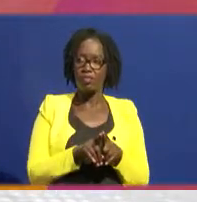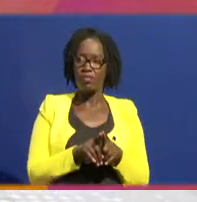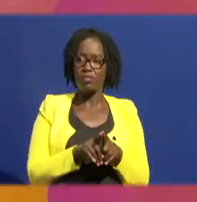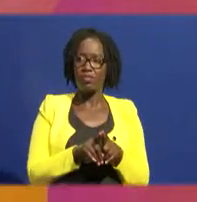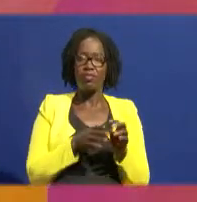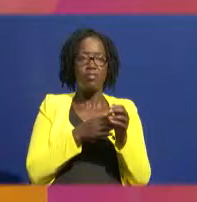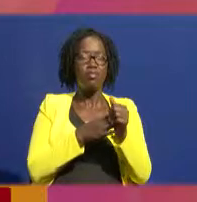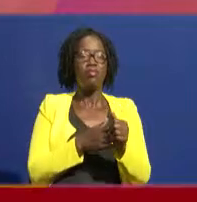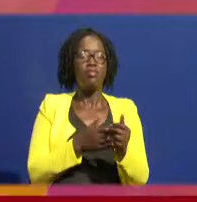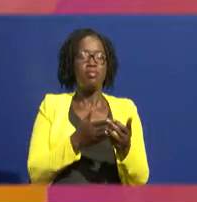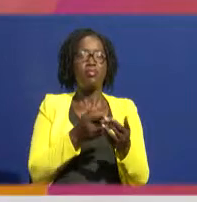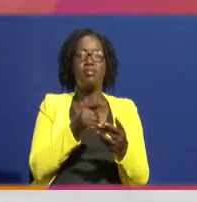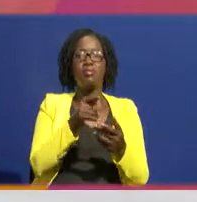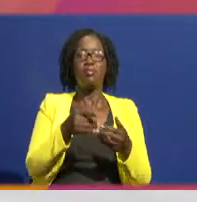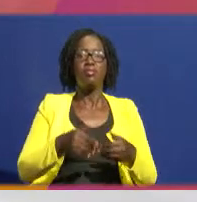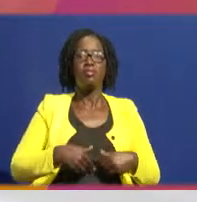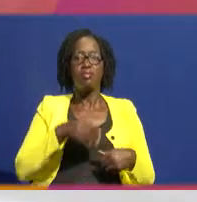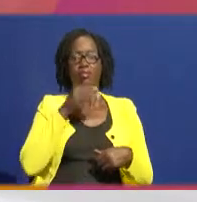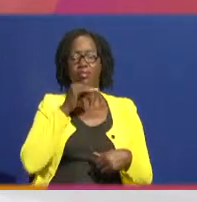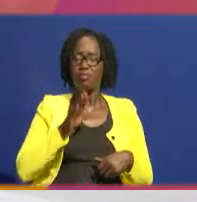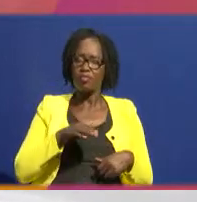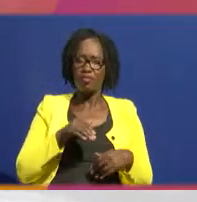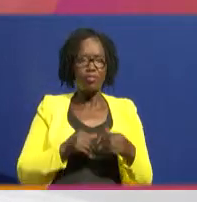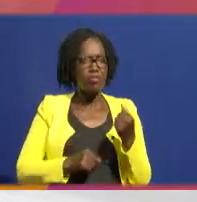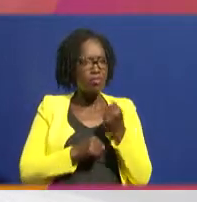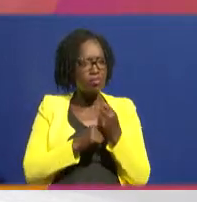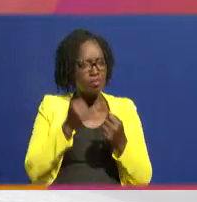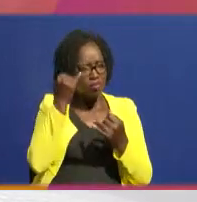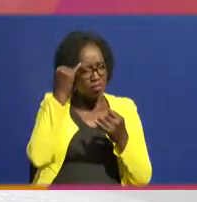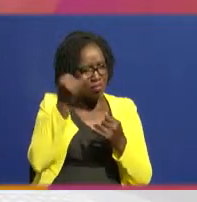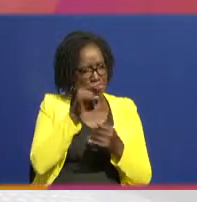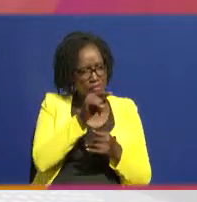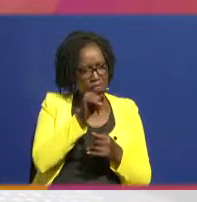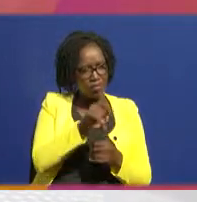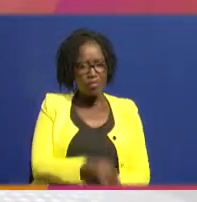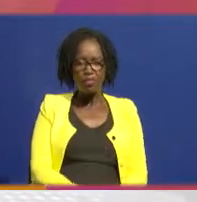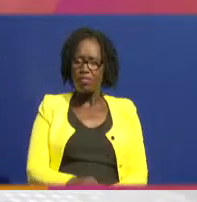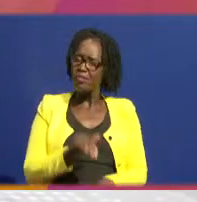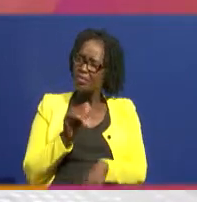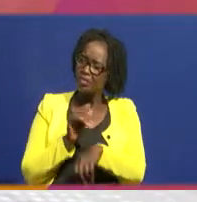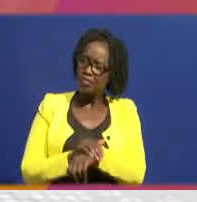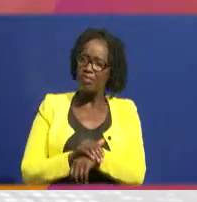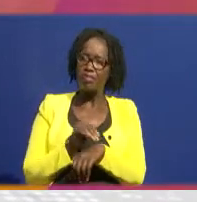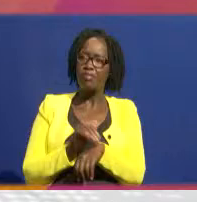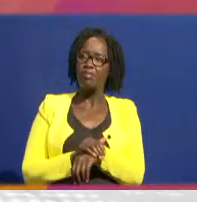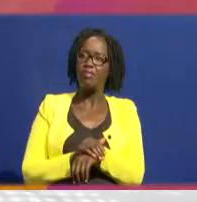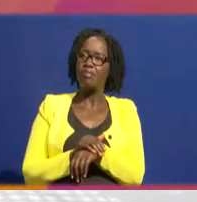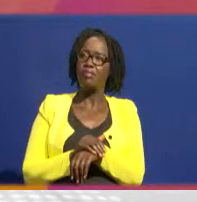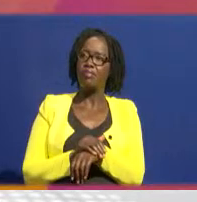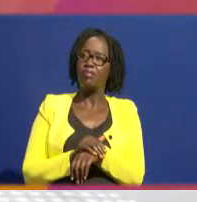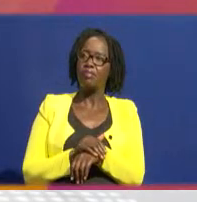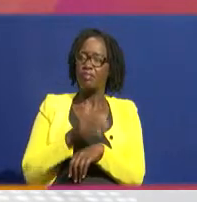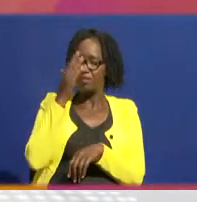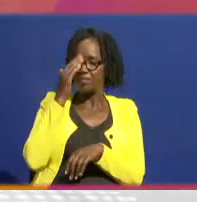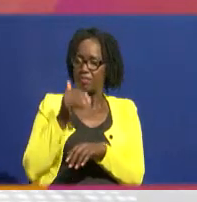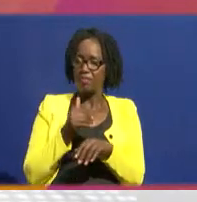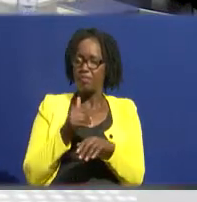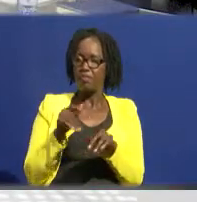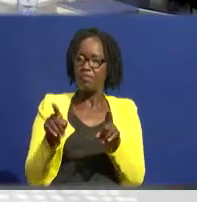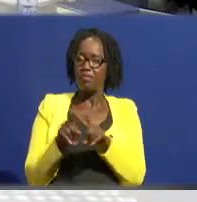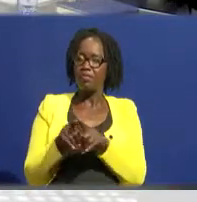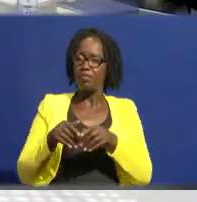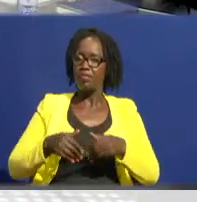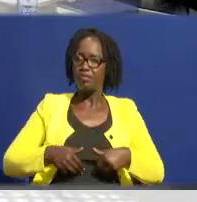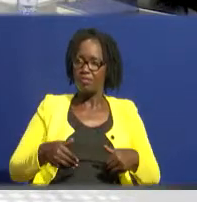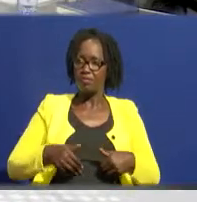guide this young man or woman. Would you support such kind of an idea? It's a good idea, because they are still under care, and